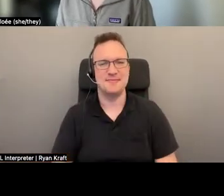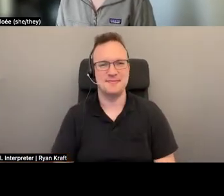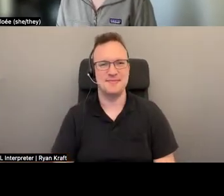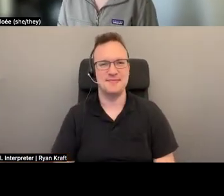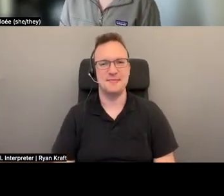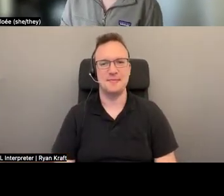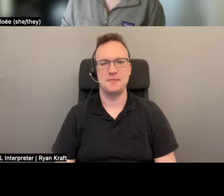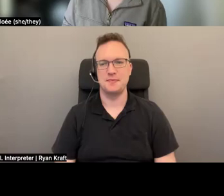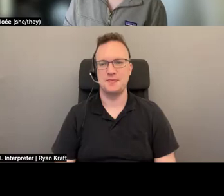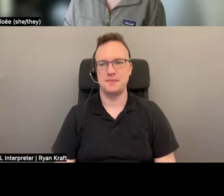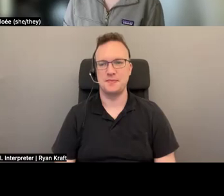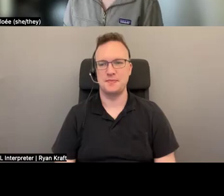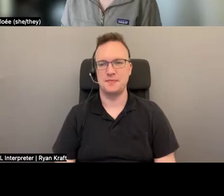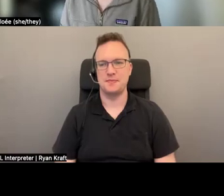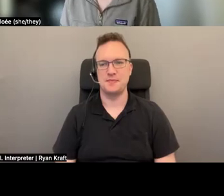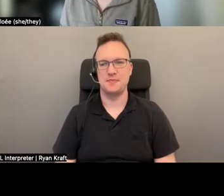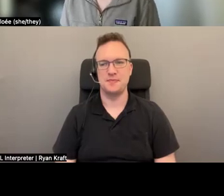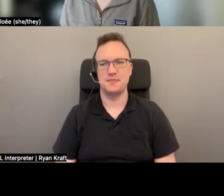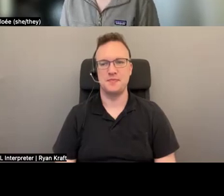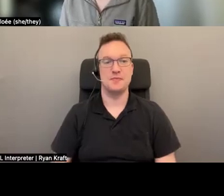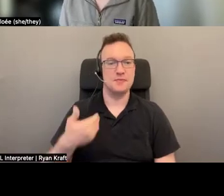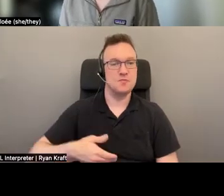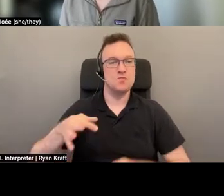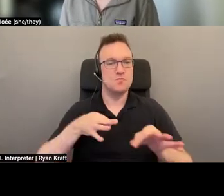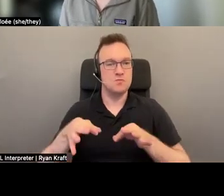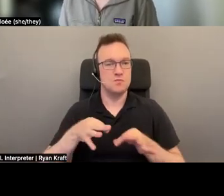us. I am a white